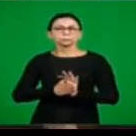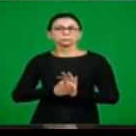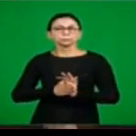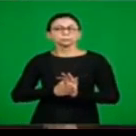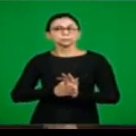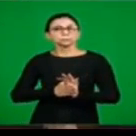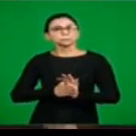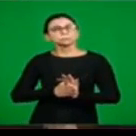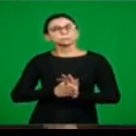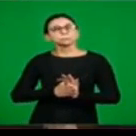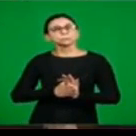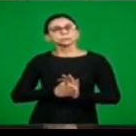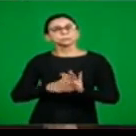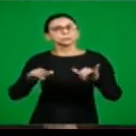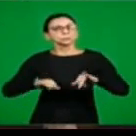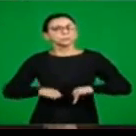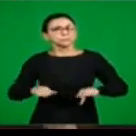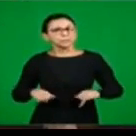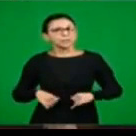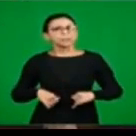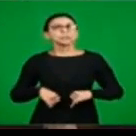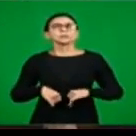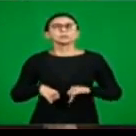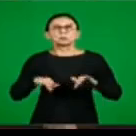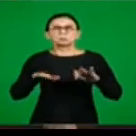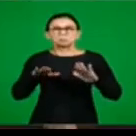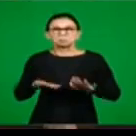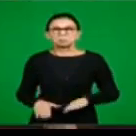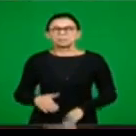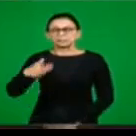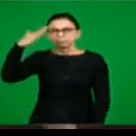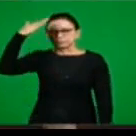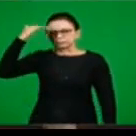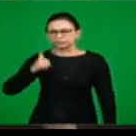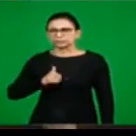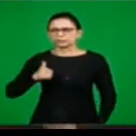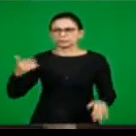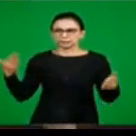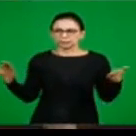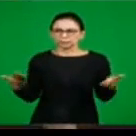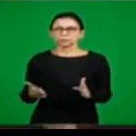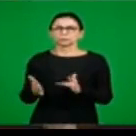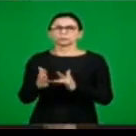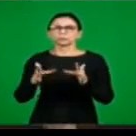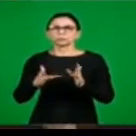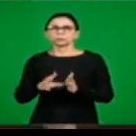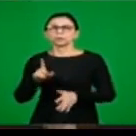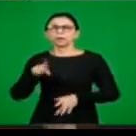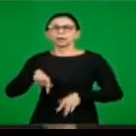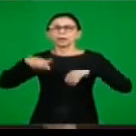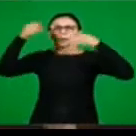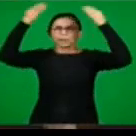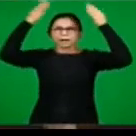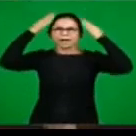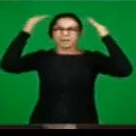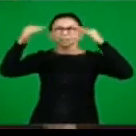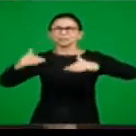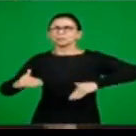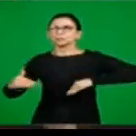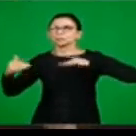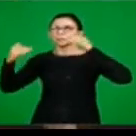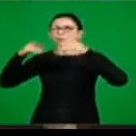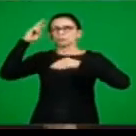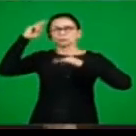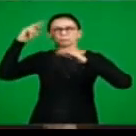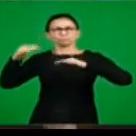trials. And they'll say, no, I'm going through it, but I know now that Jesus is the King of